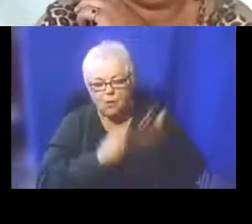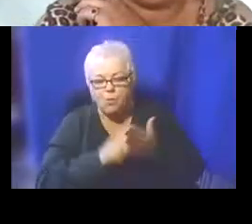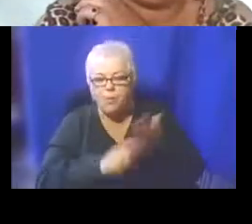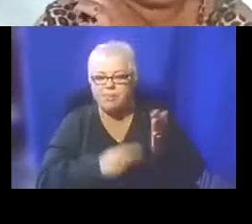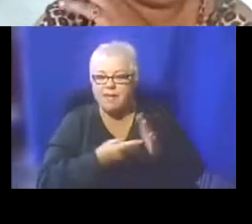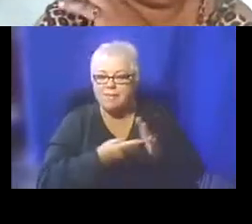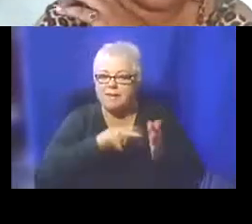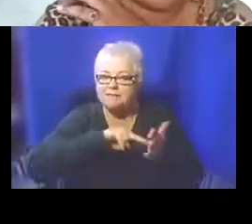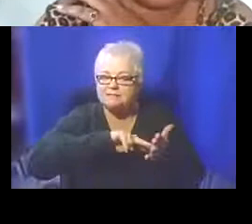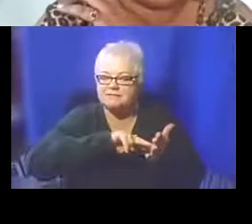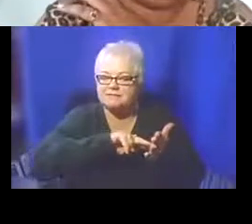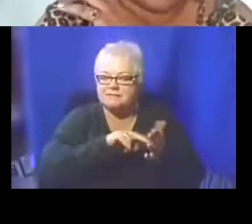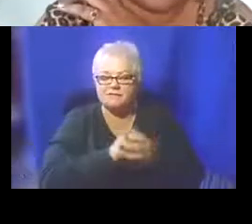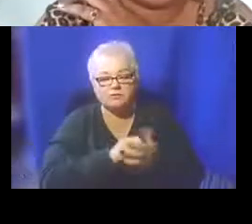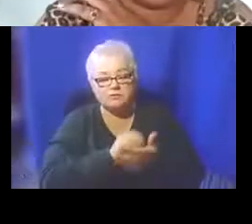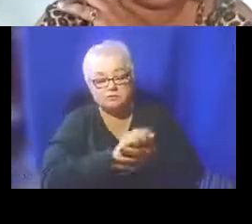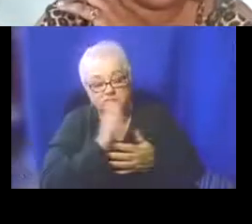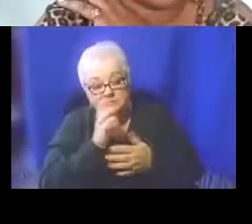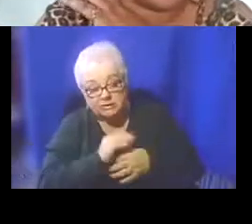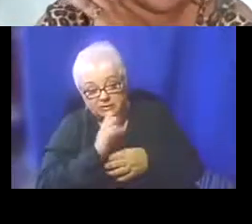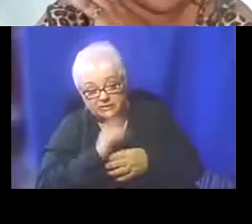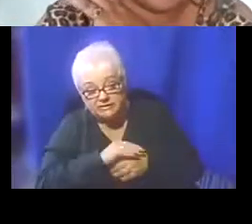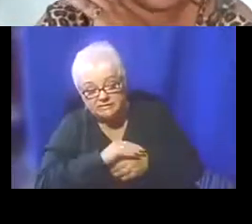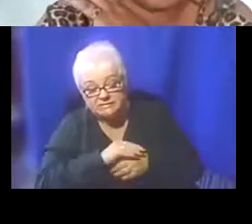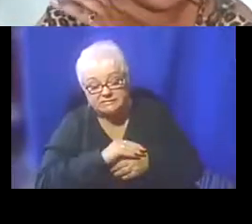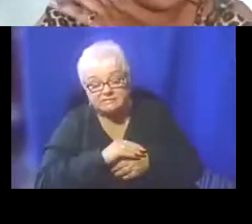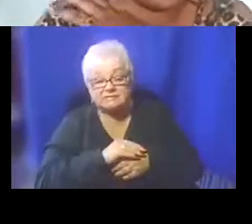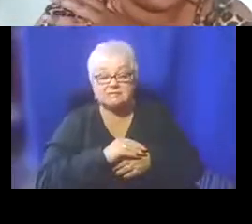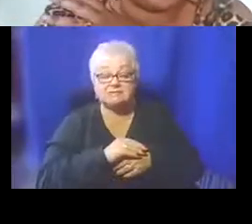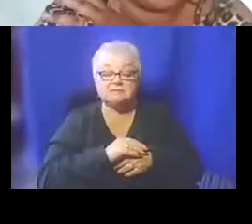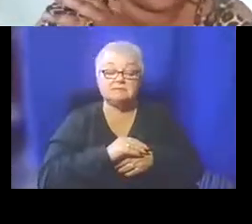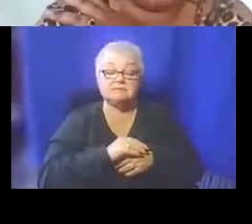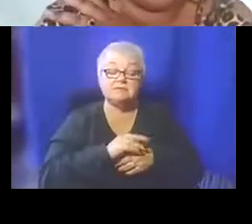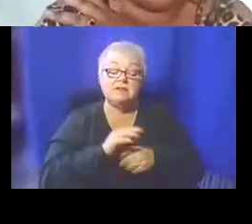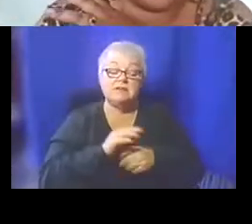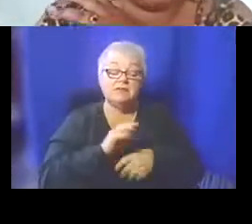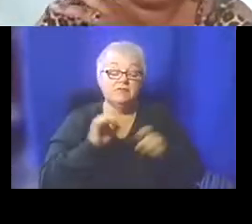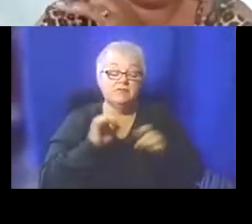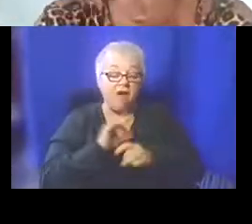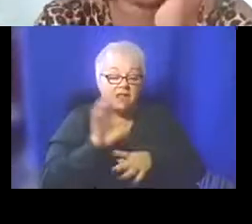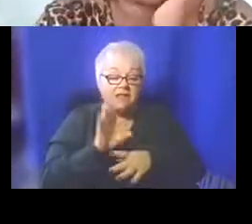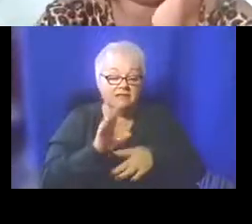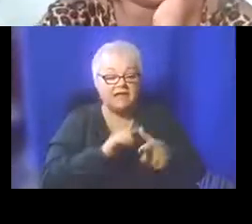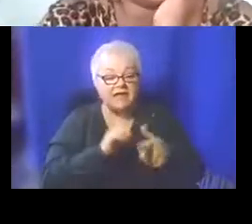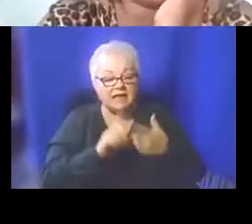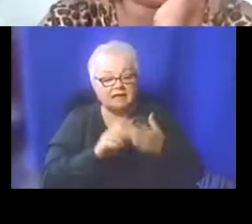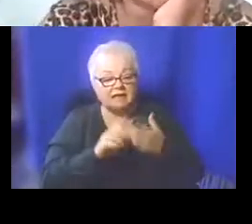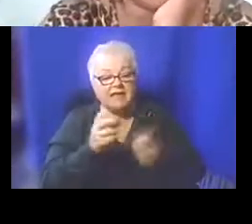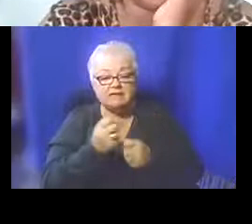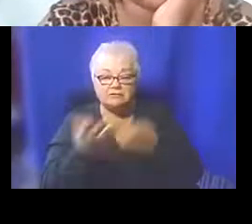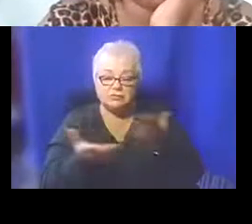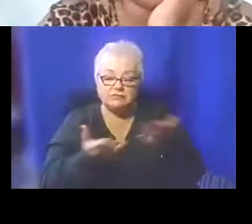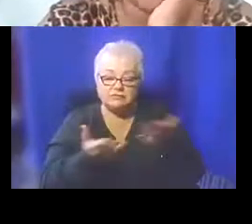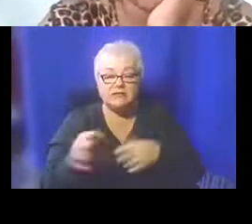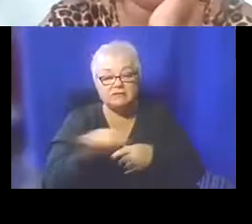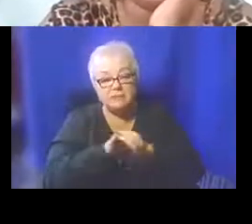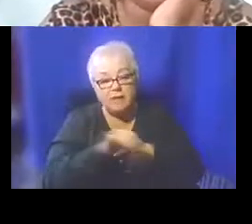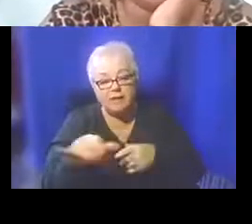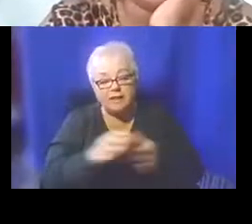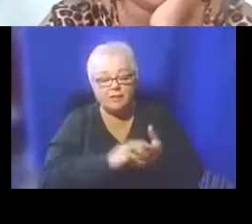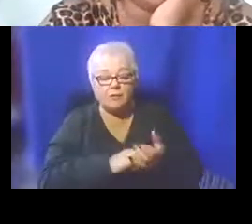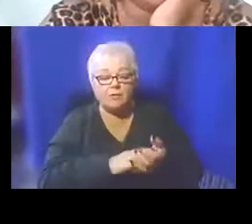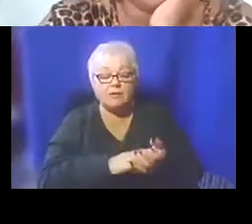for their experiences of violence and their experiences receiving services and help as well. And so we've seen in the